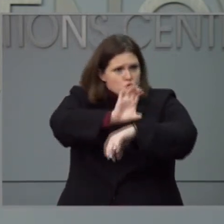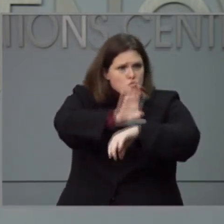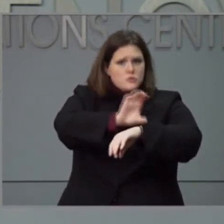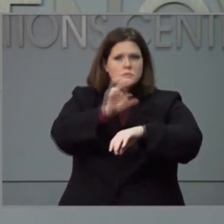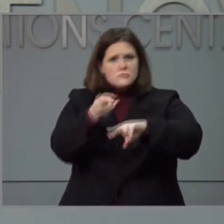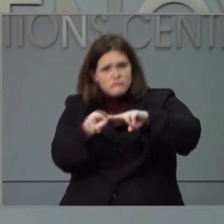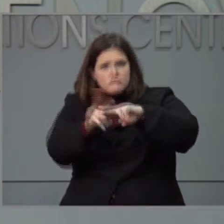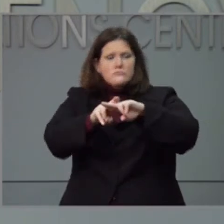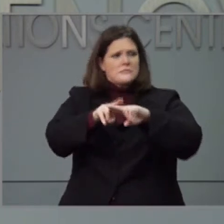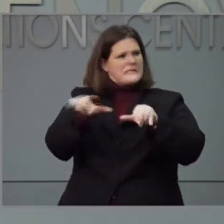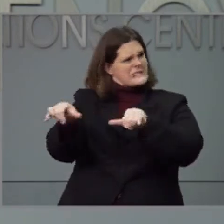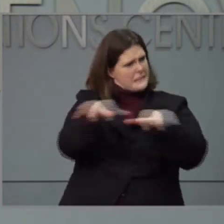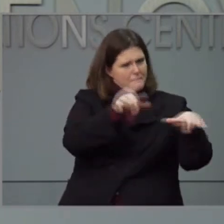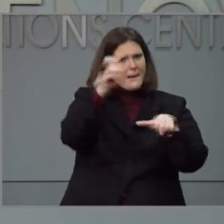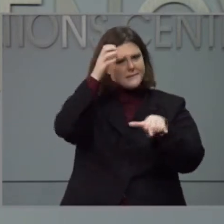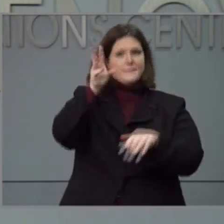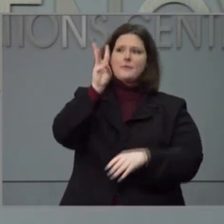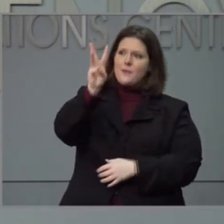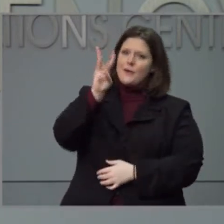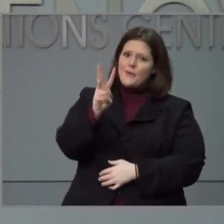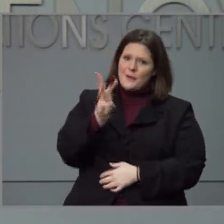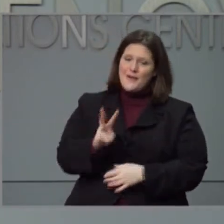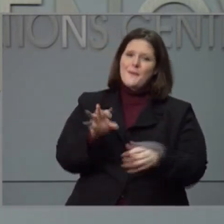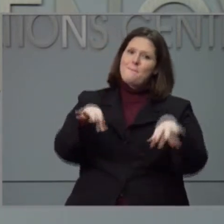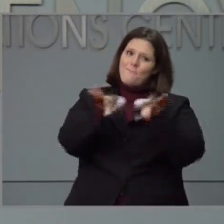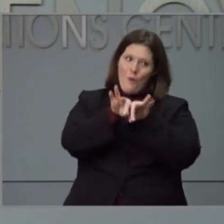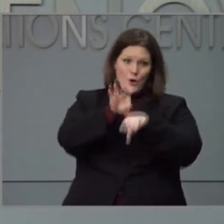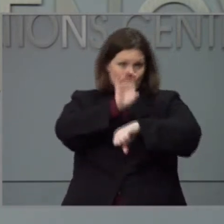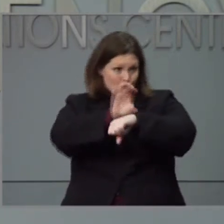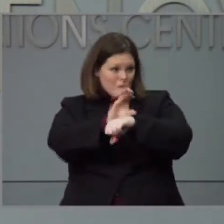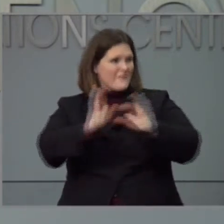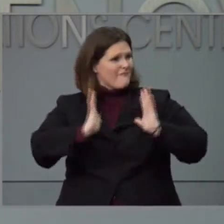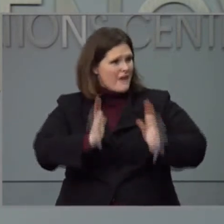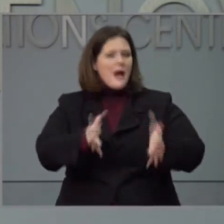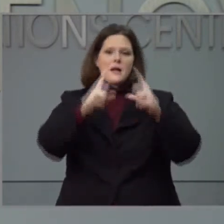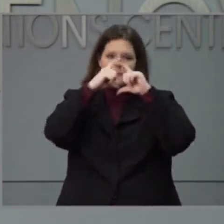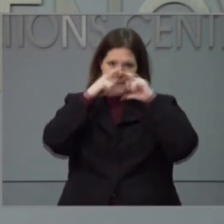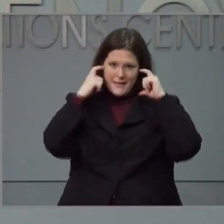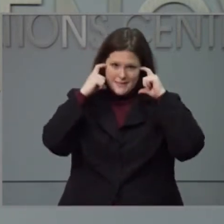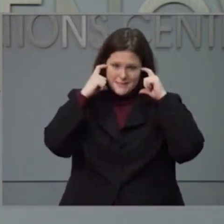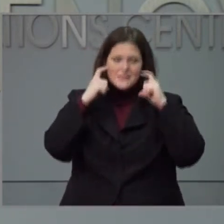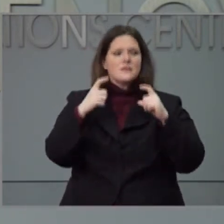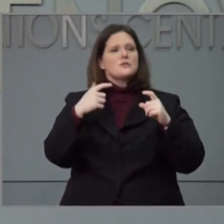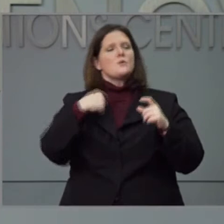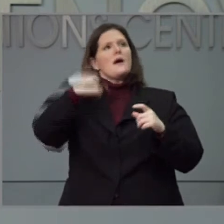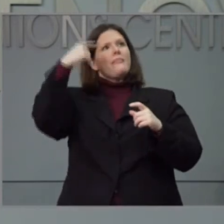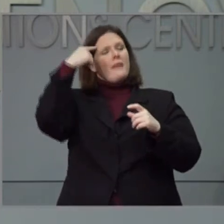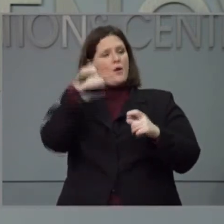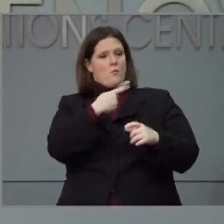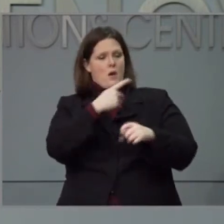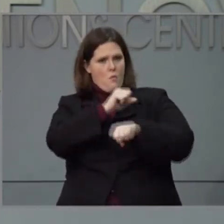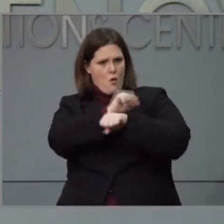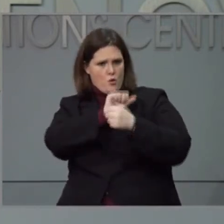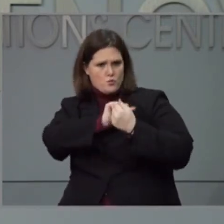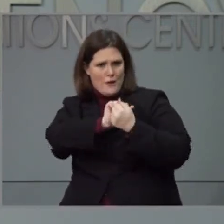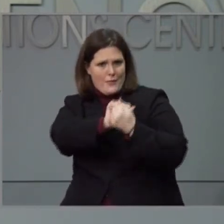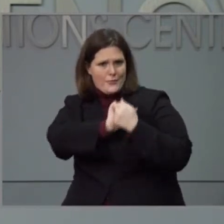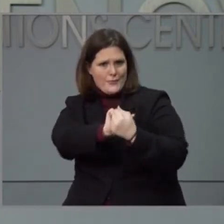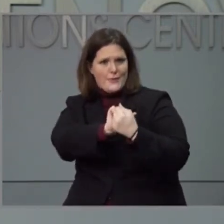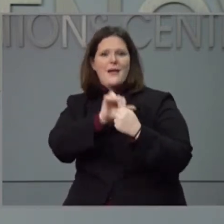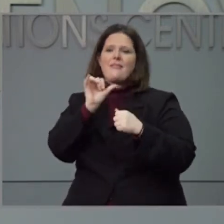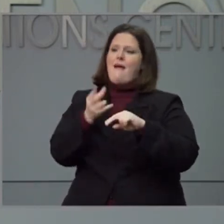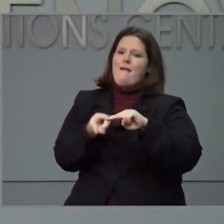a mask. So there are a number of ways, I think, in which we could just raise the profile of the concern. I think that was a first